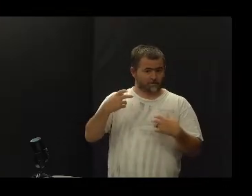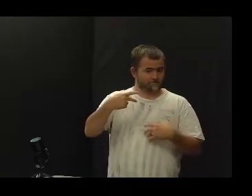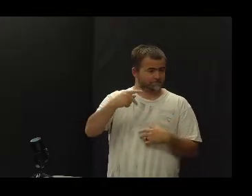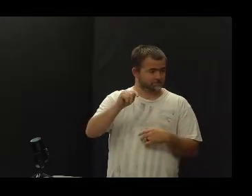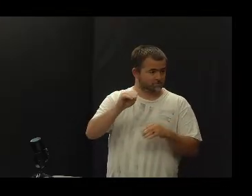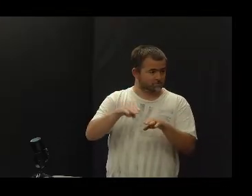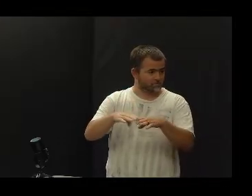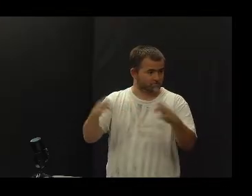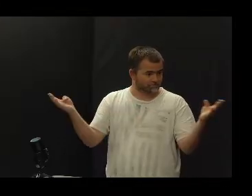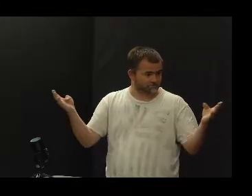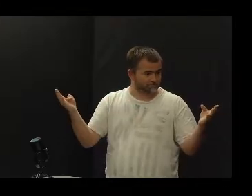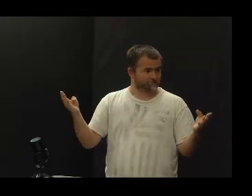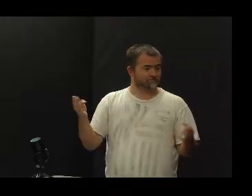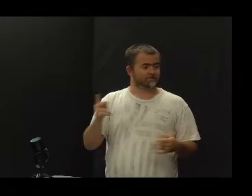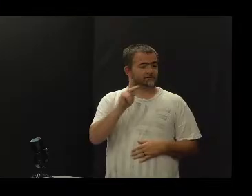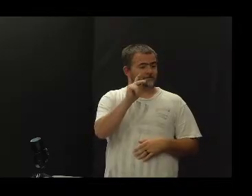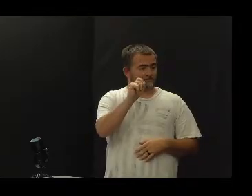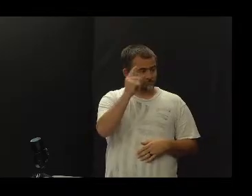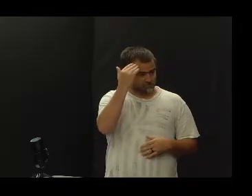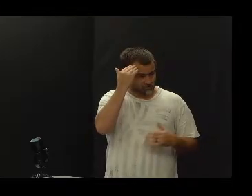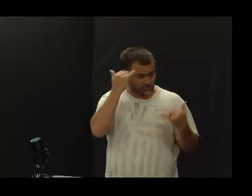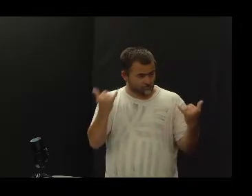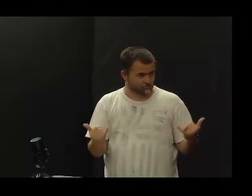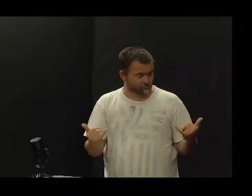when my students were here on campus,